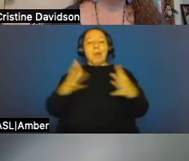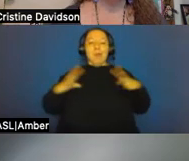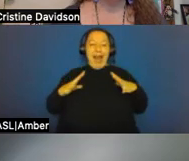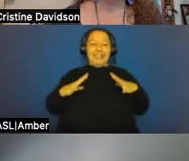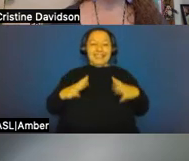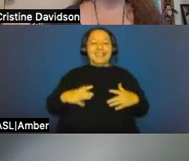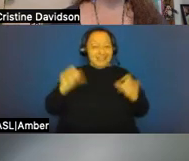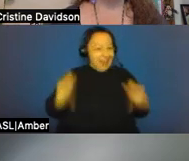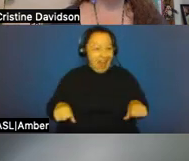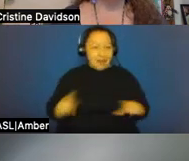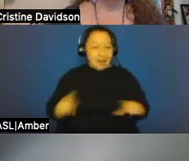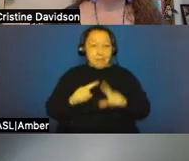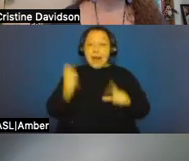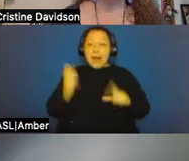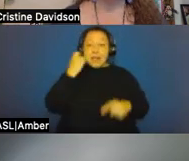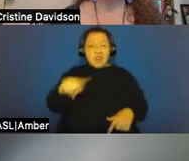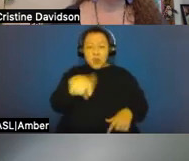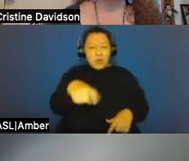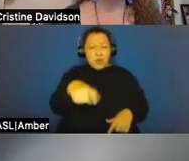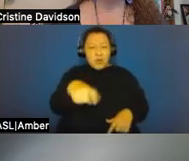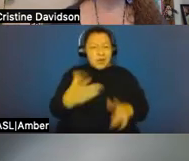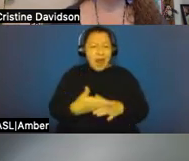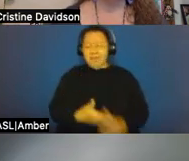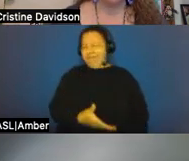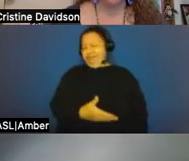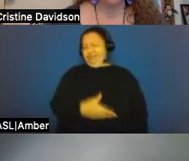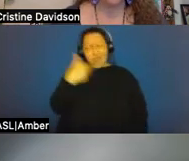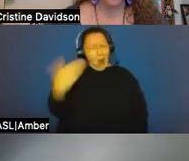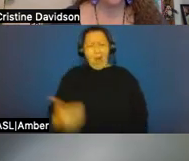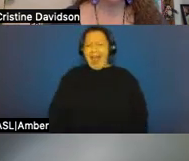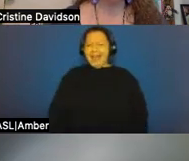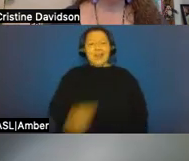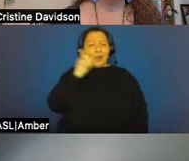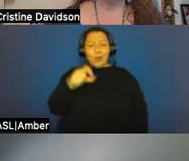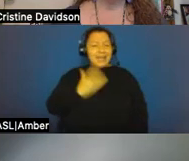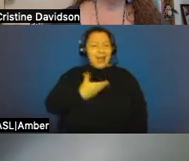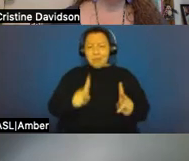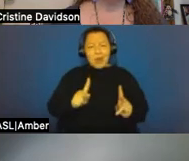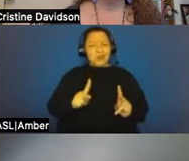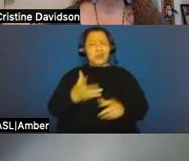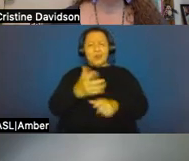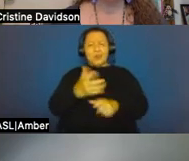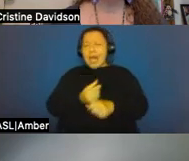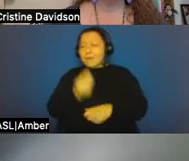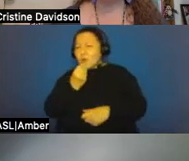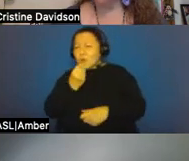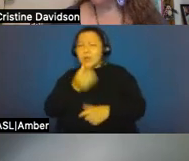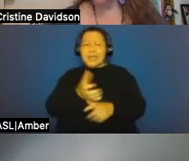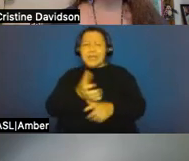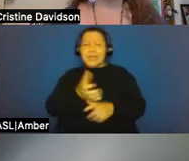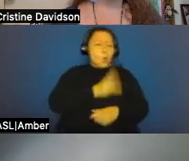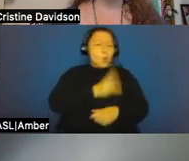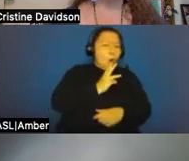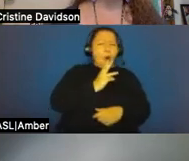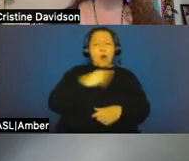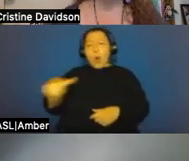go eat or get some water or some food or take a walk outside. Take care of yourself. If you want to